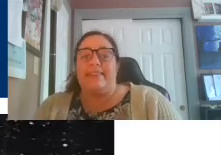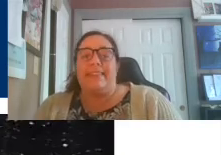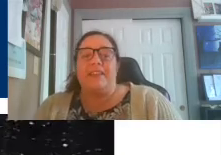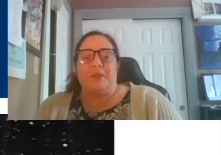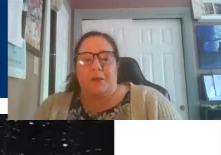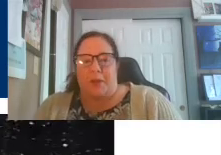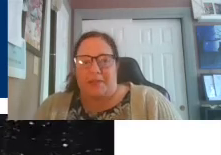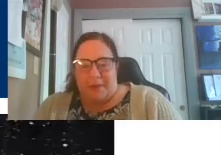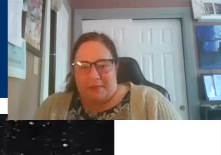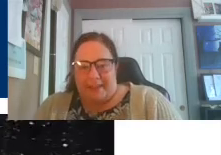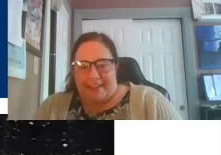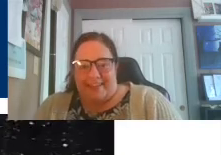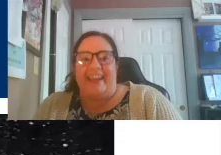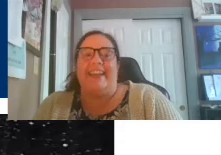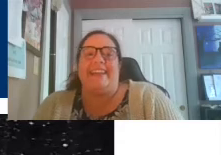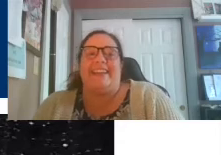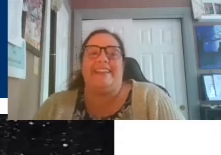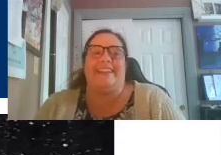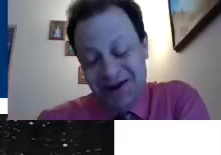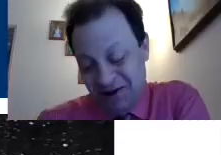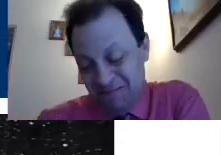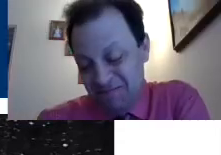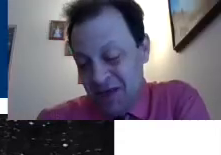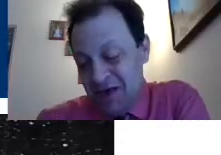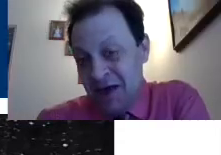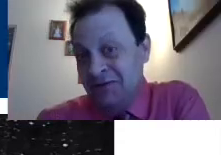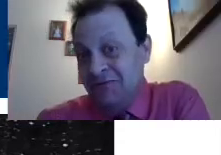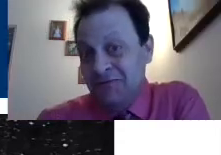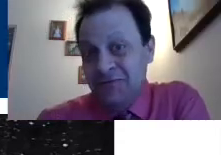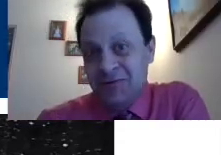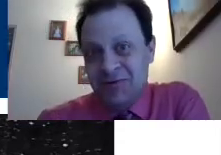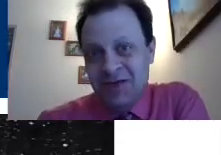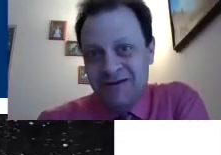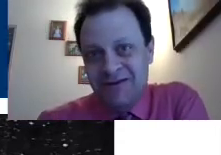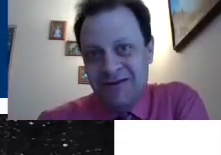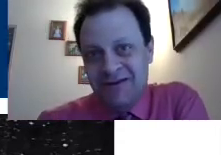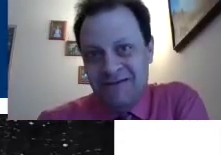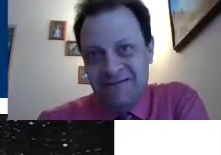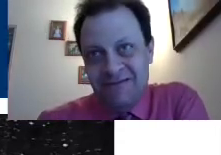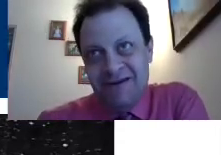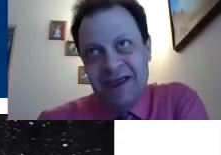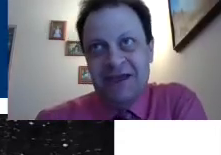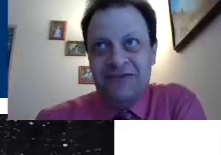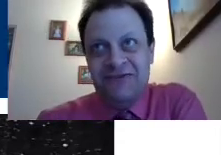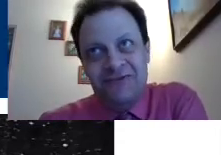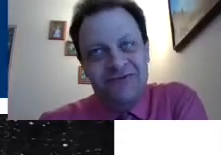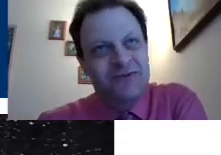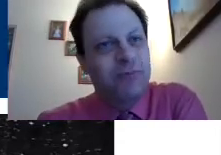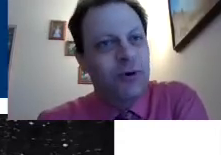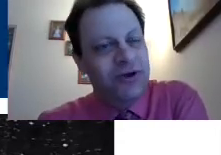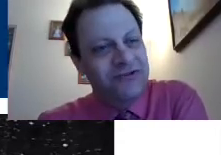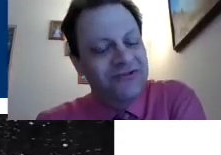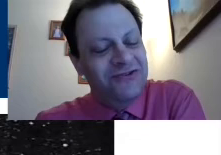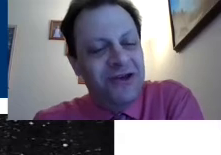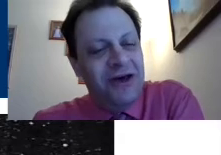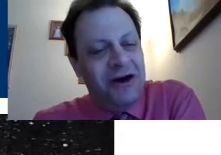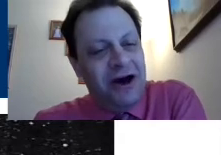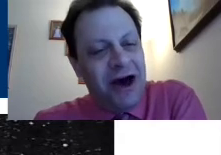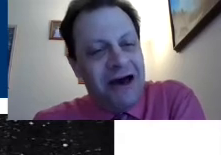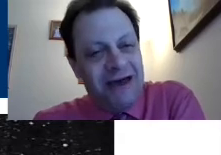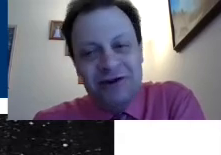And again, things don't always go as planned. No. And I guess support